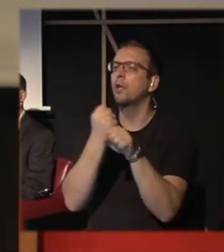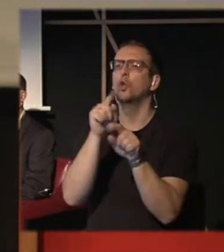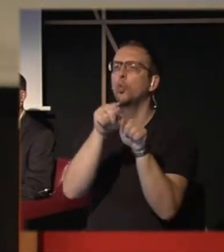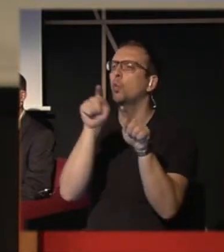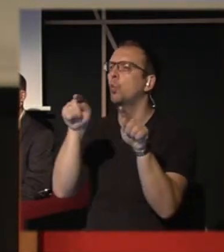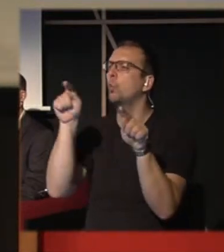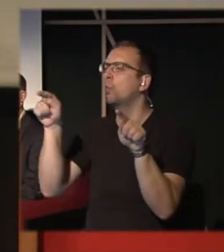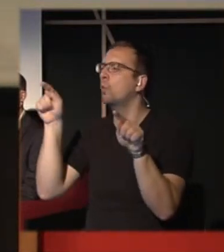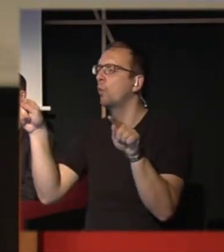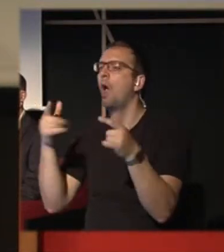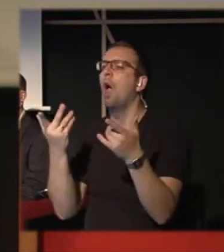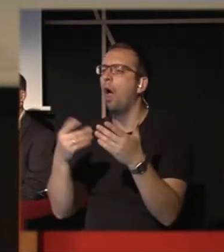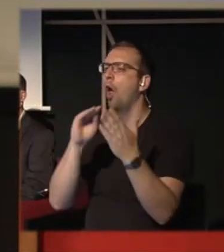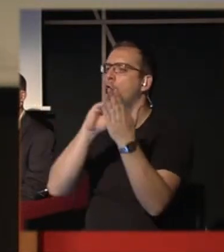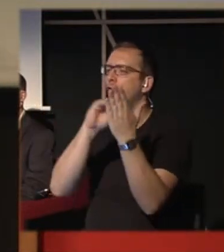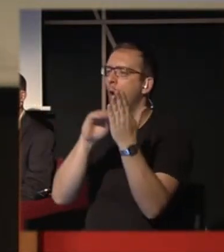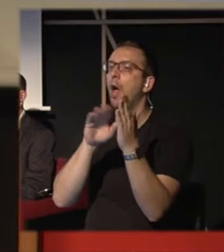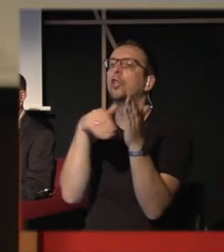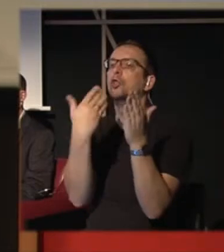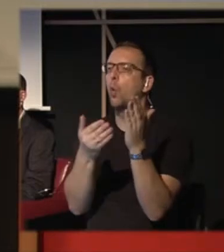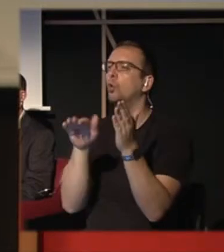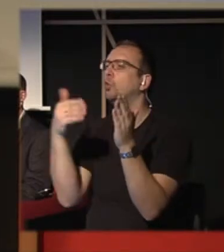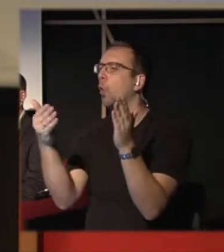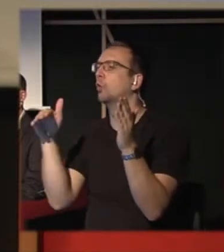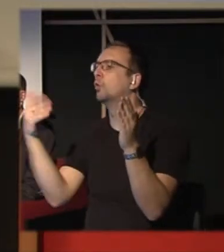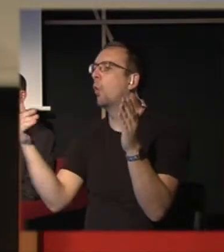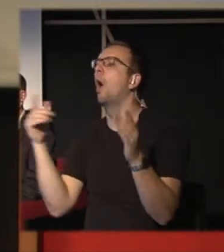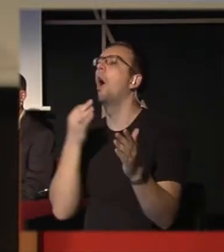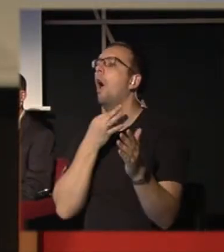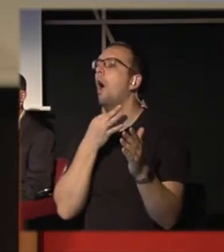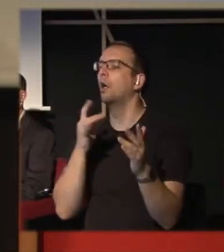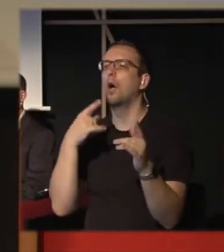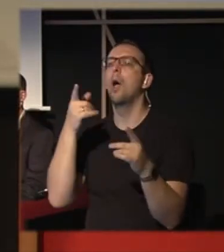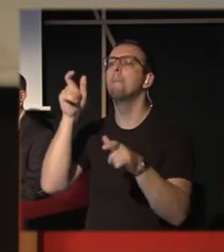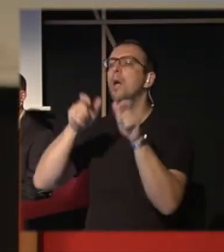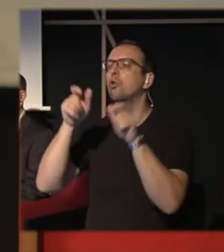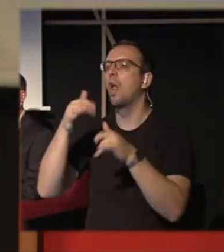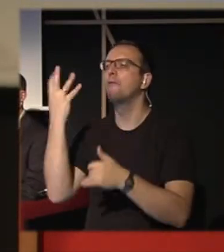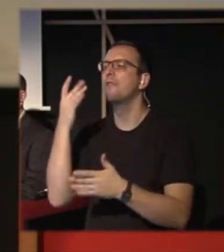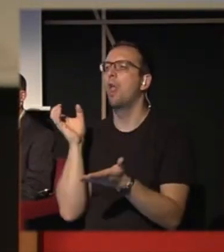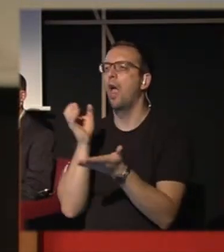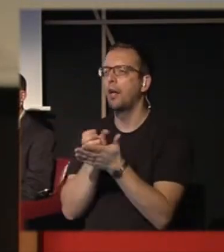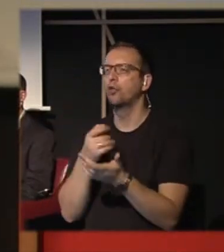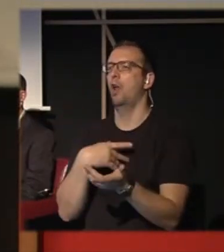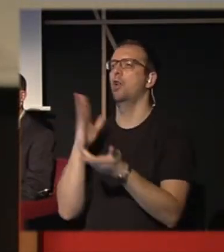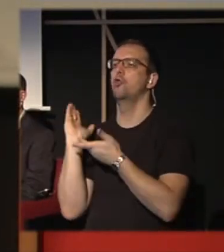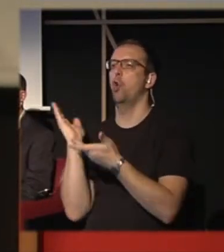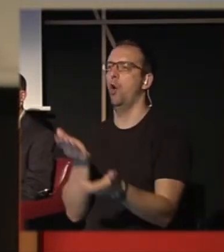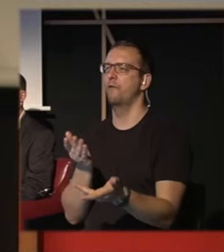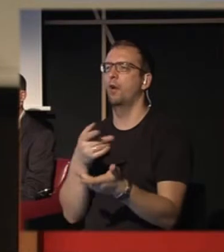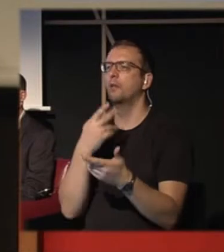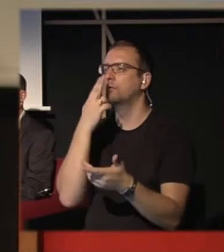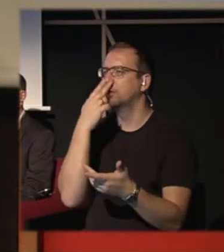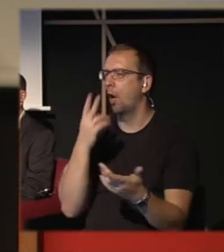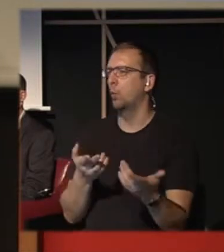exchange. In terms of surveys, we have 2 recent ones, one on stadium access, which was completed